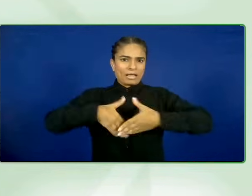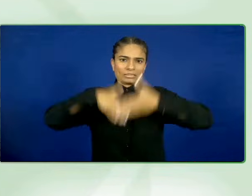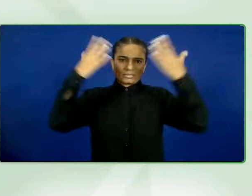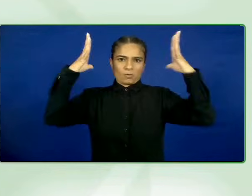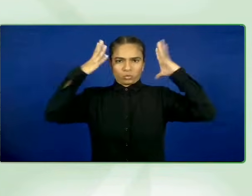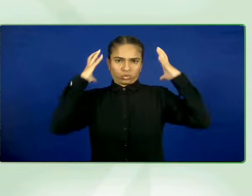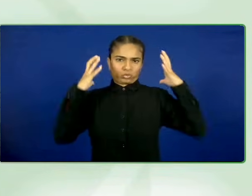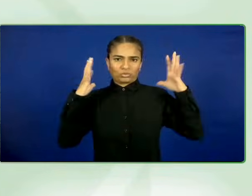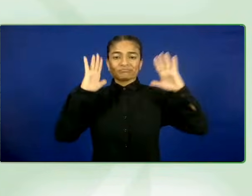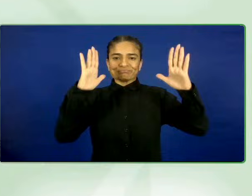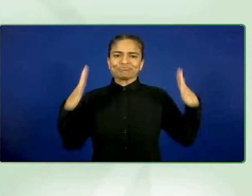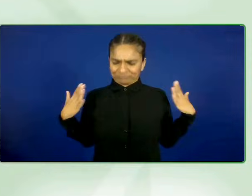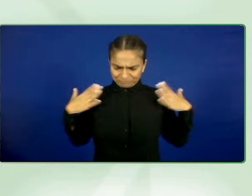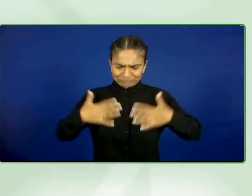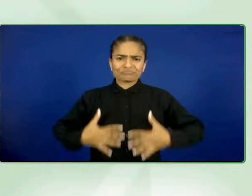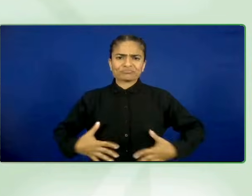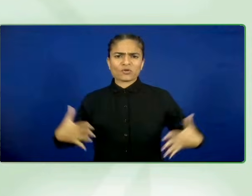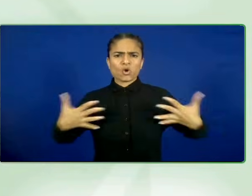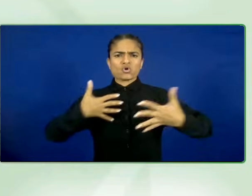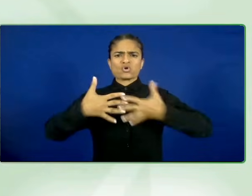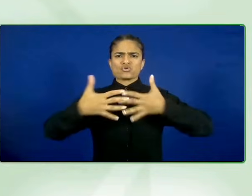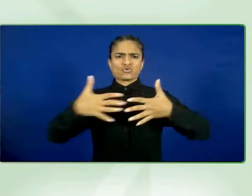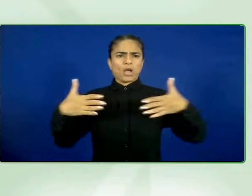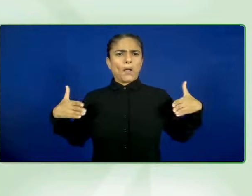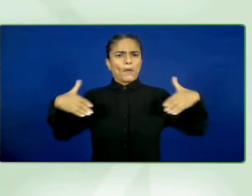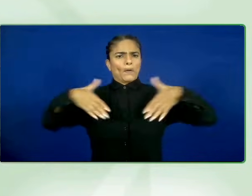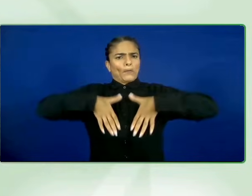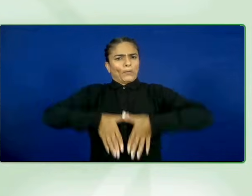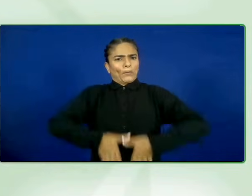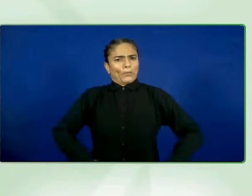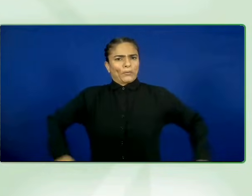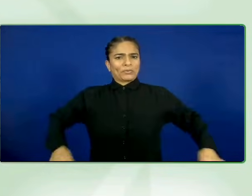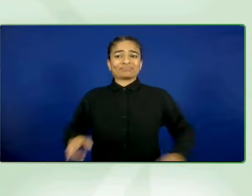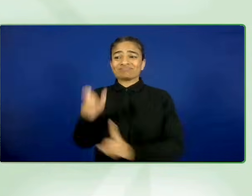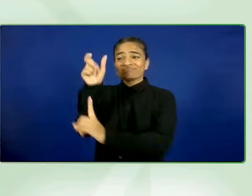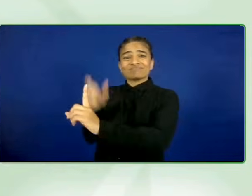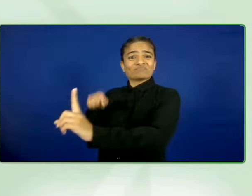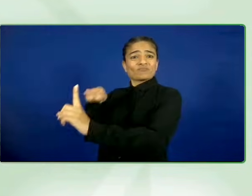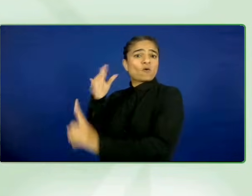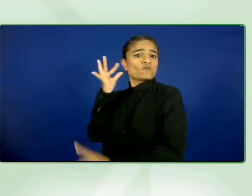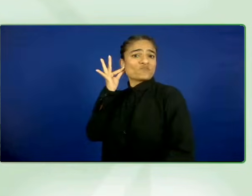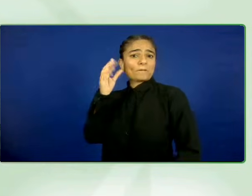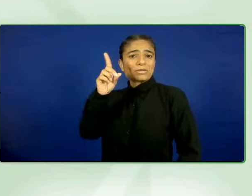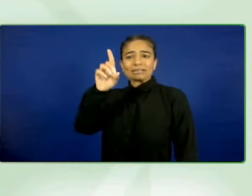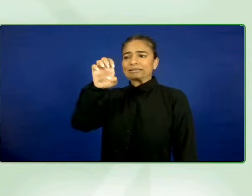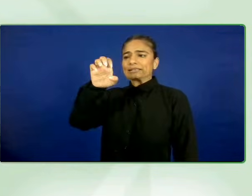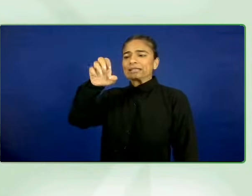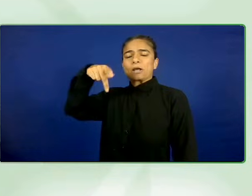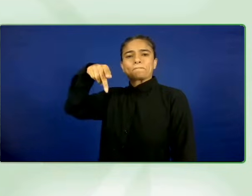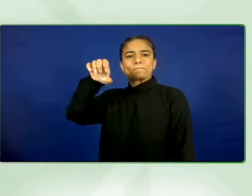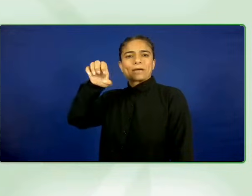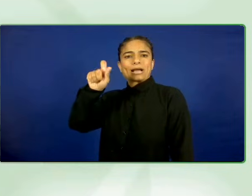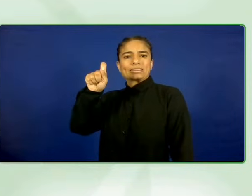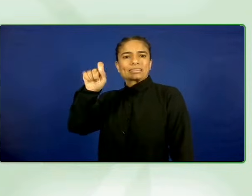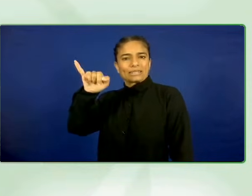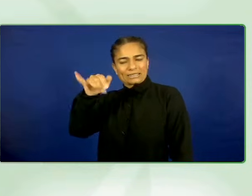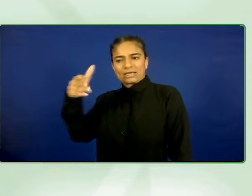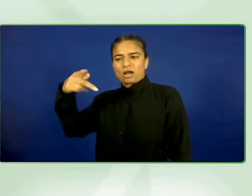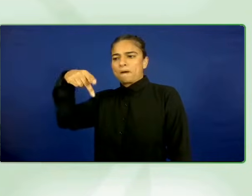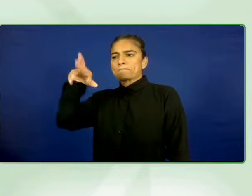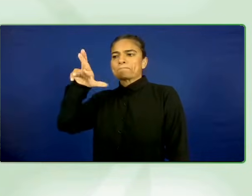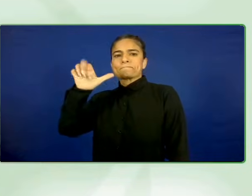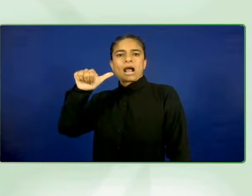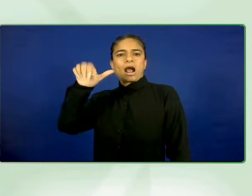morning with Deepti Prasad with the No Barrier Foundation. Deepti, would you like to start with describing yourself?